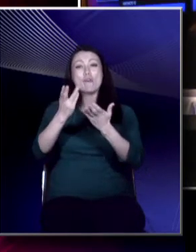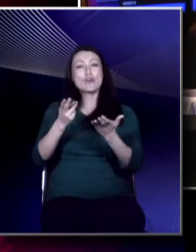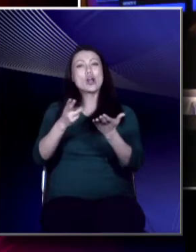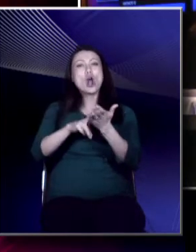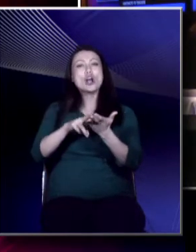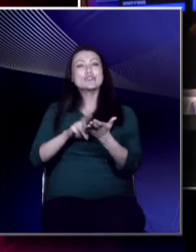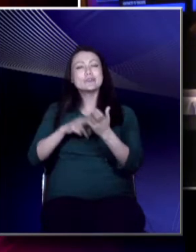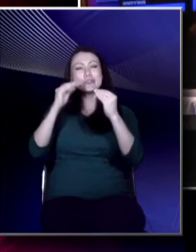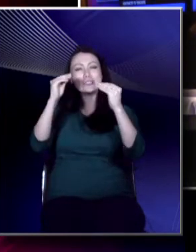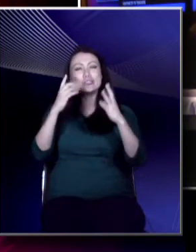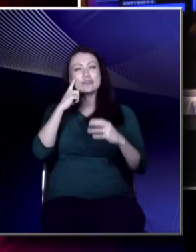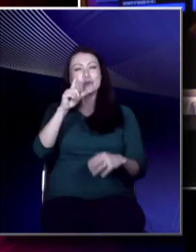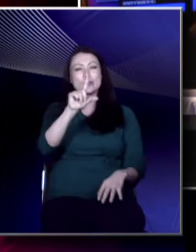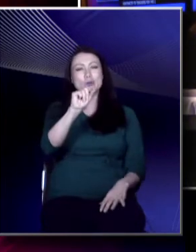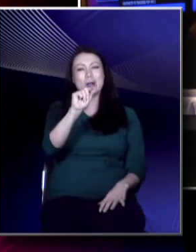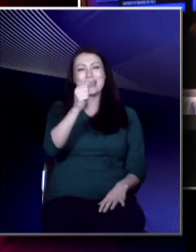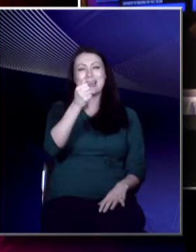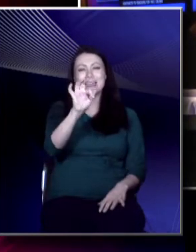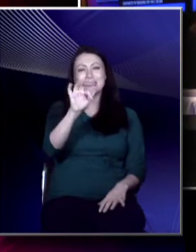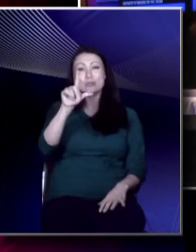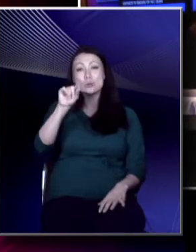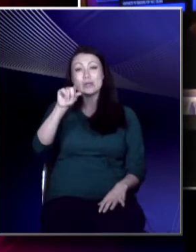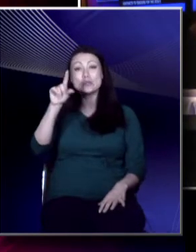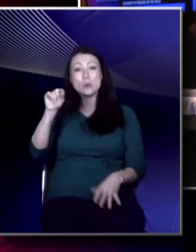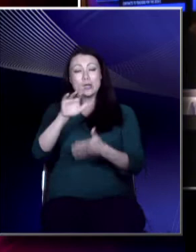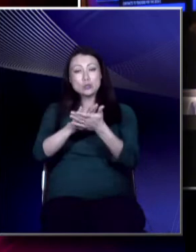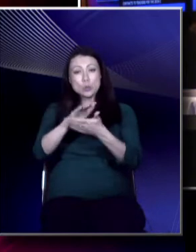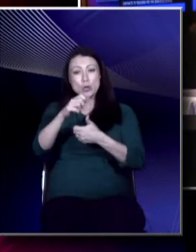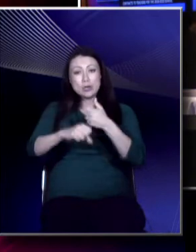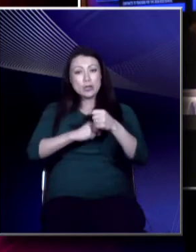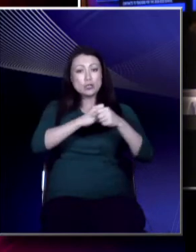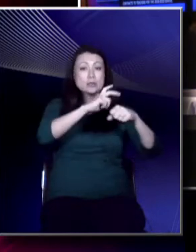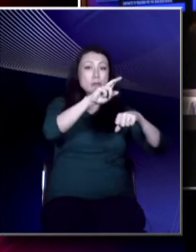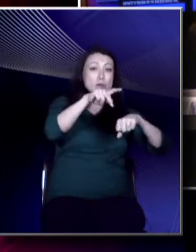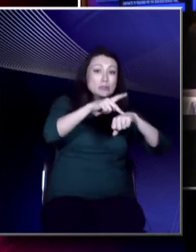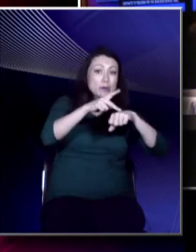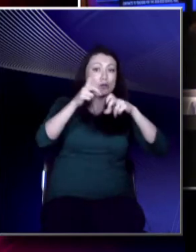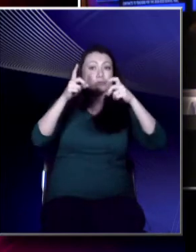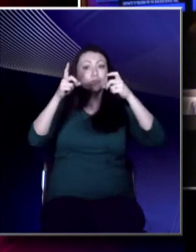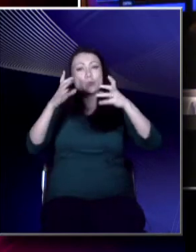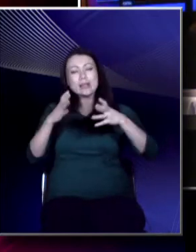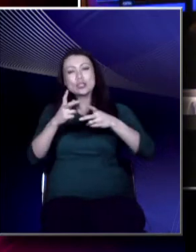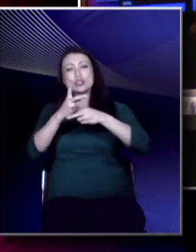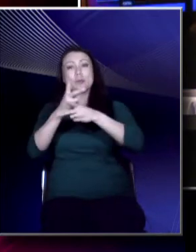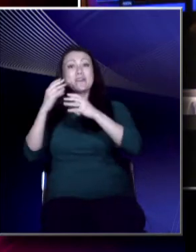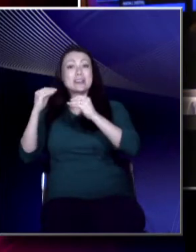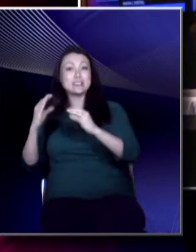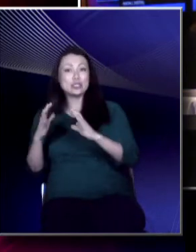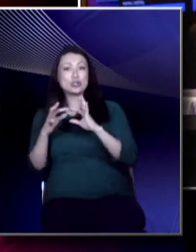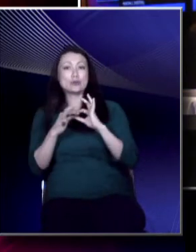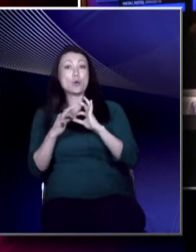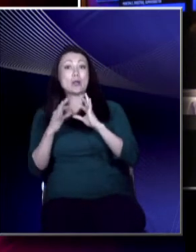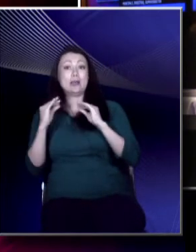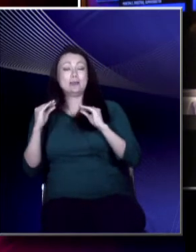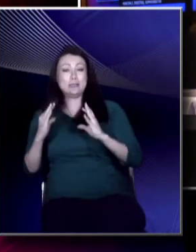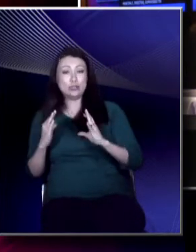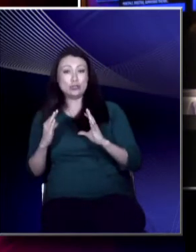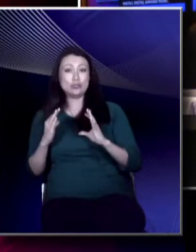the 2019-2020 school year, principals, directors, supervising teachers, coordinating